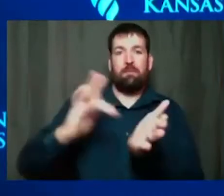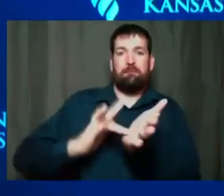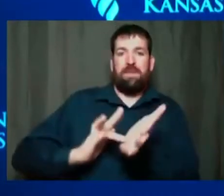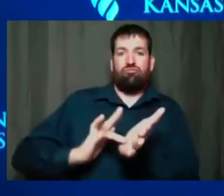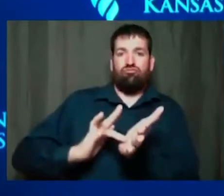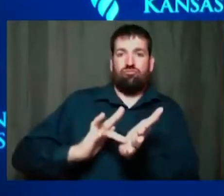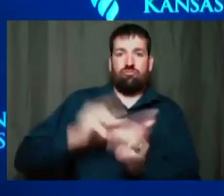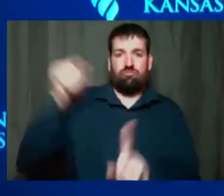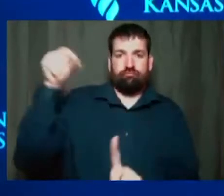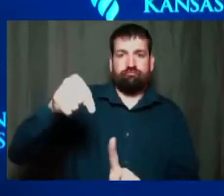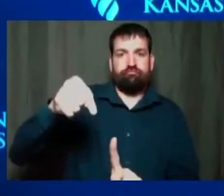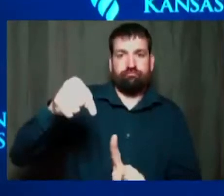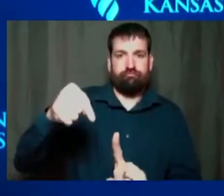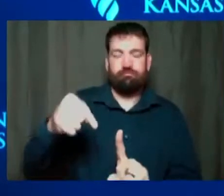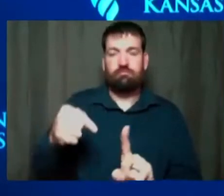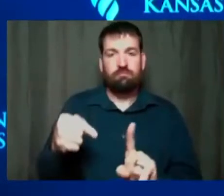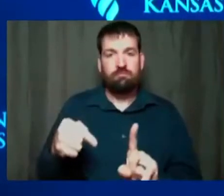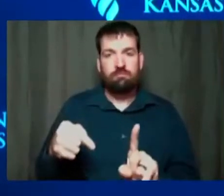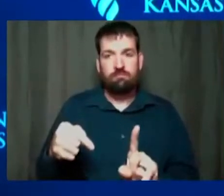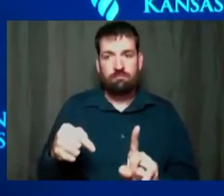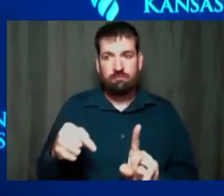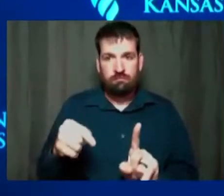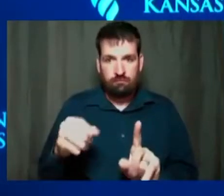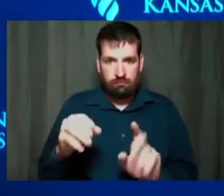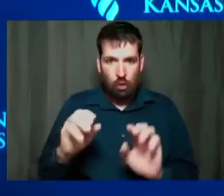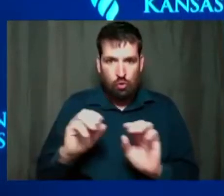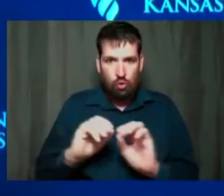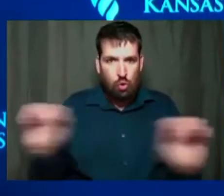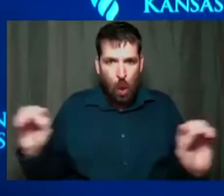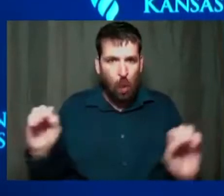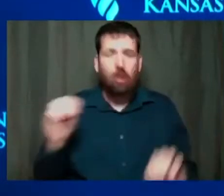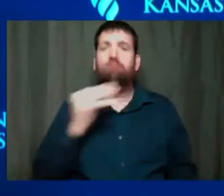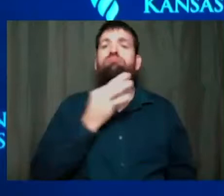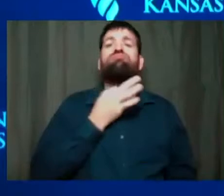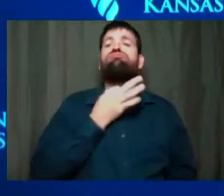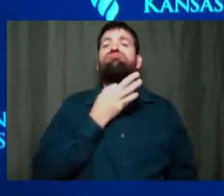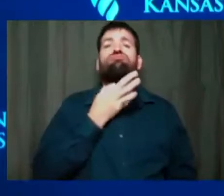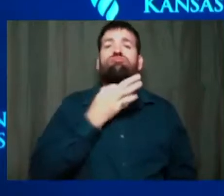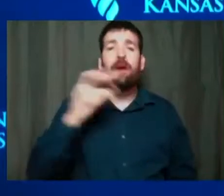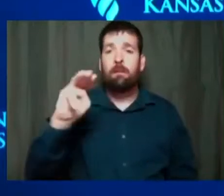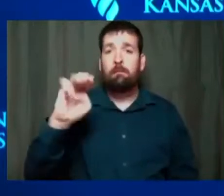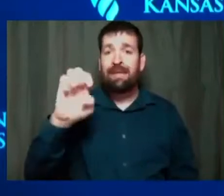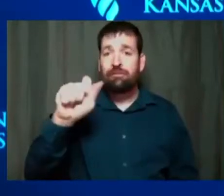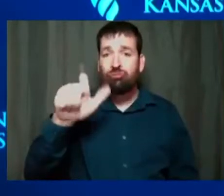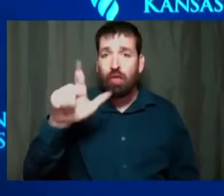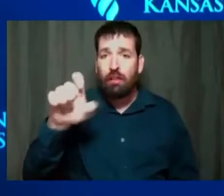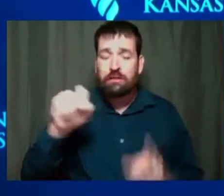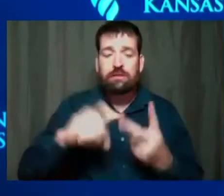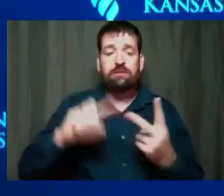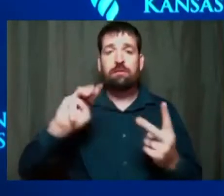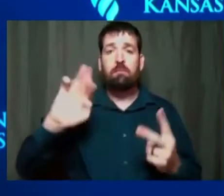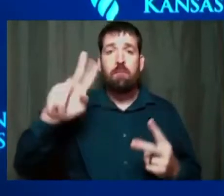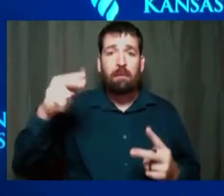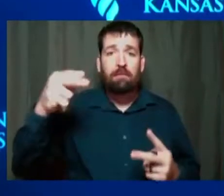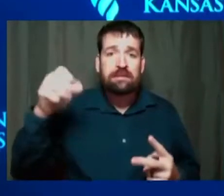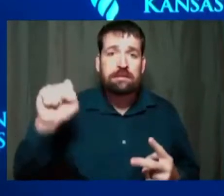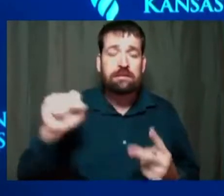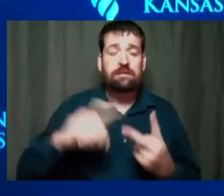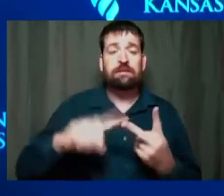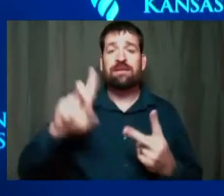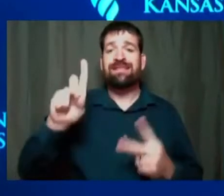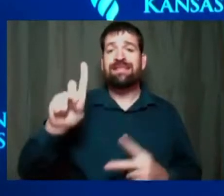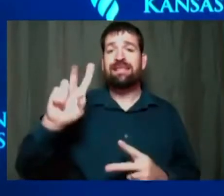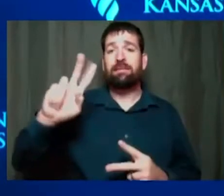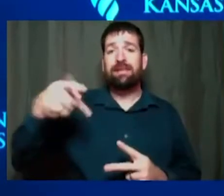say, there's no question that things like measles, mumps, rubella, DPT vaccination,